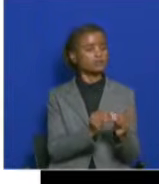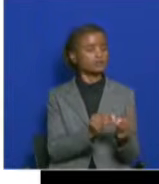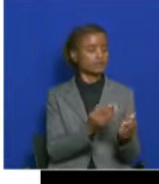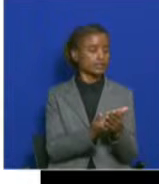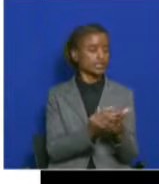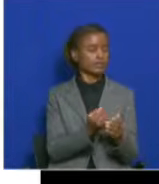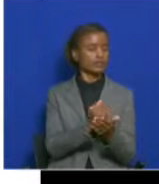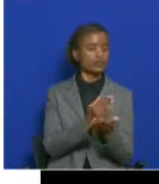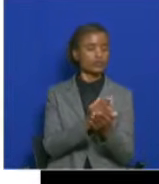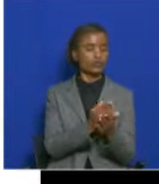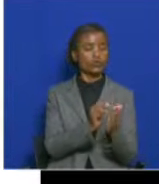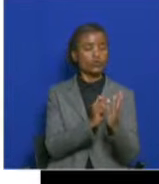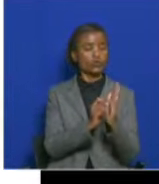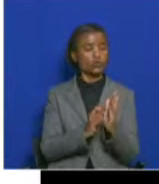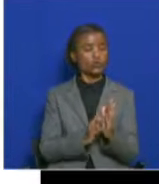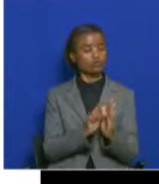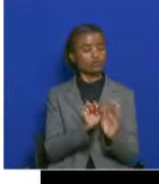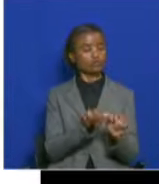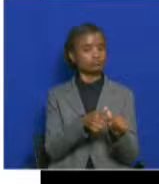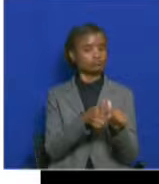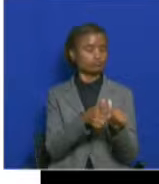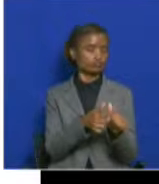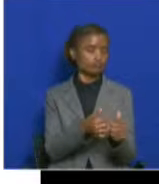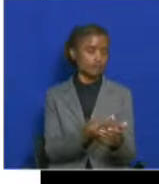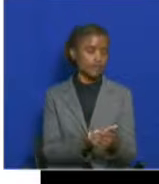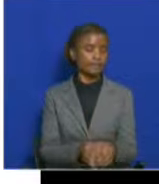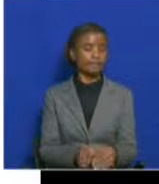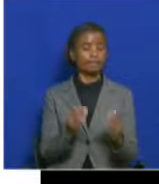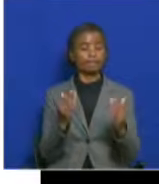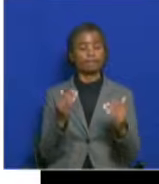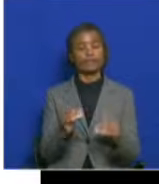Then if you look at 3.3.2,